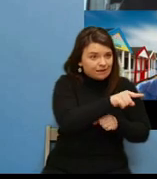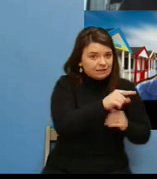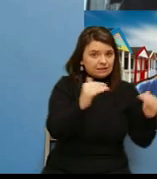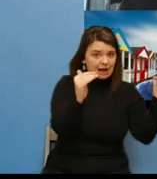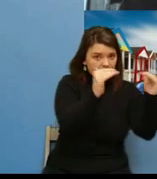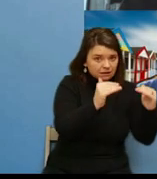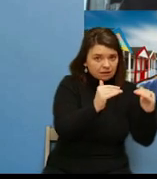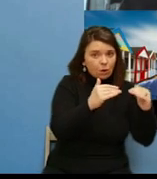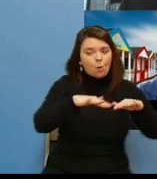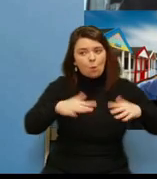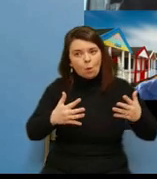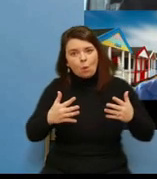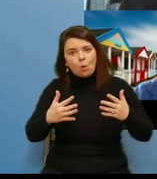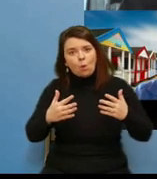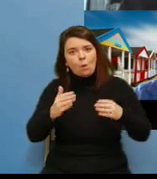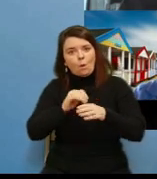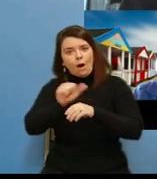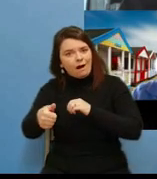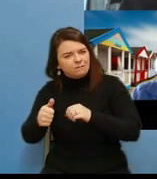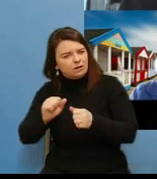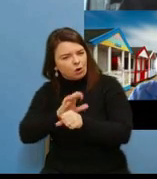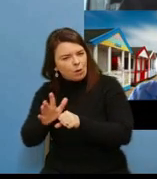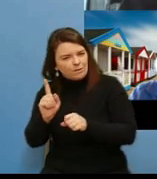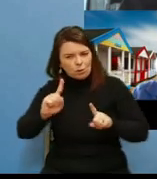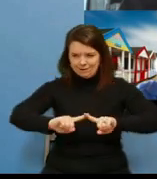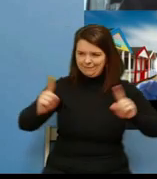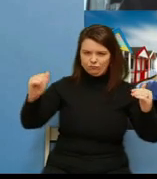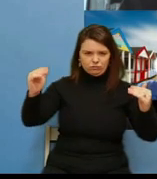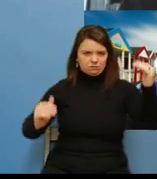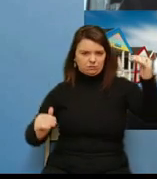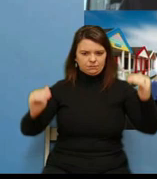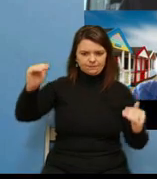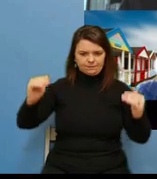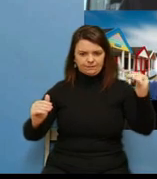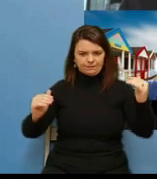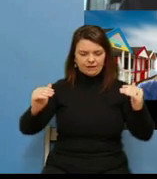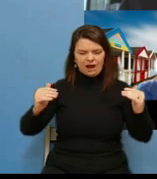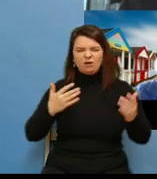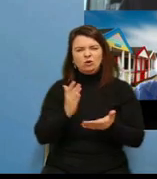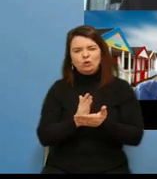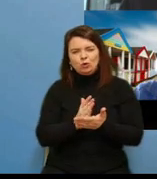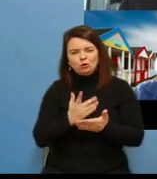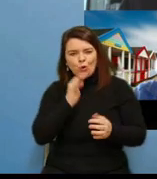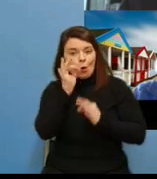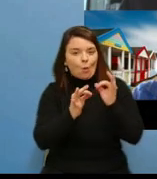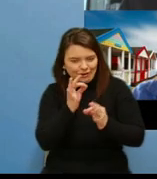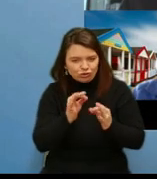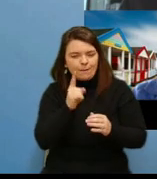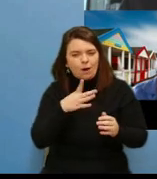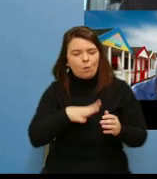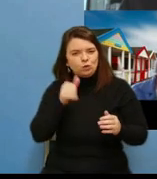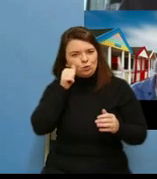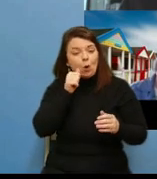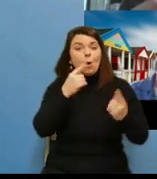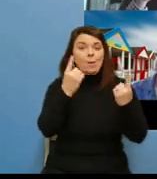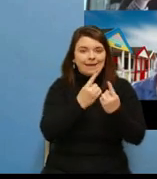dealing with pre-COVID? And so I guess I just wanted to check in that we things are stable.